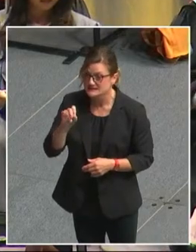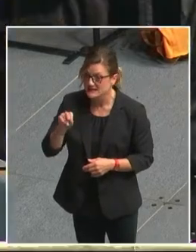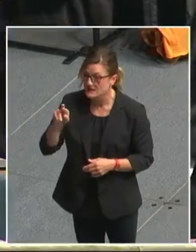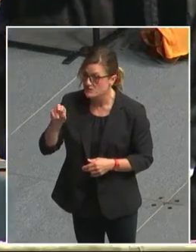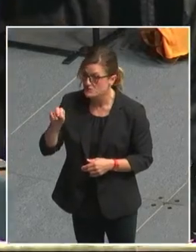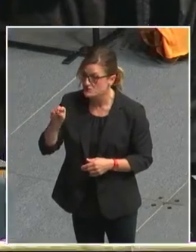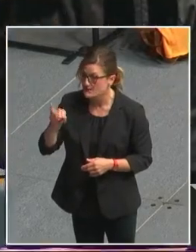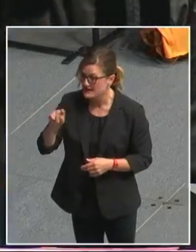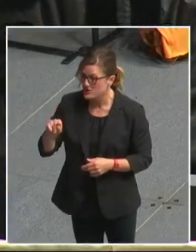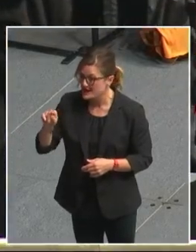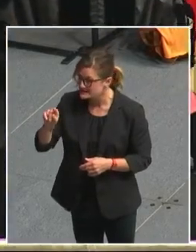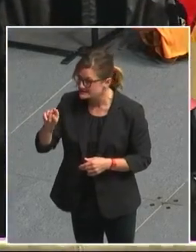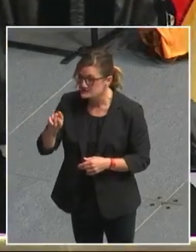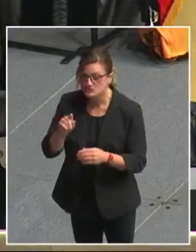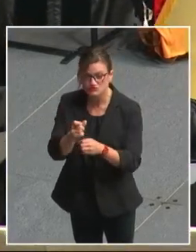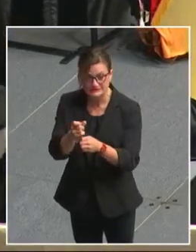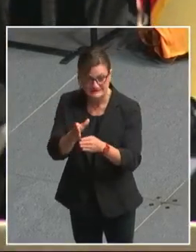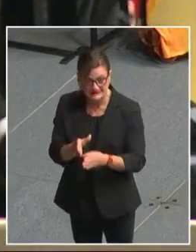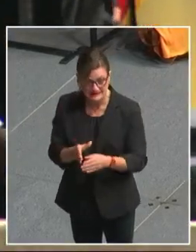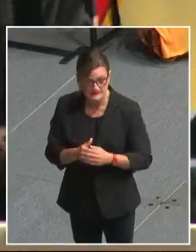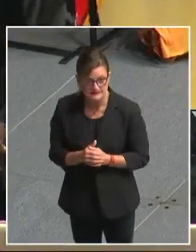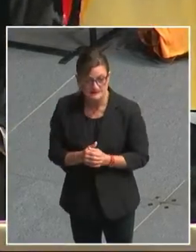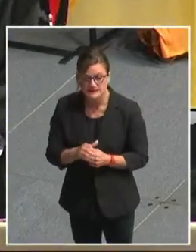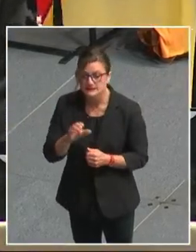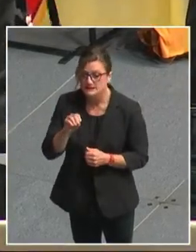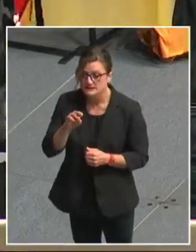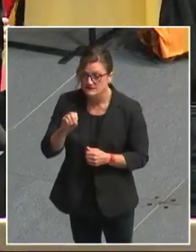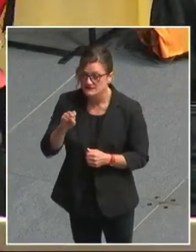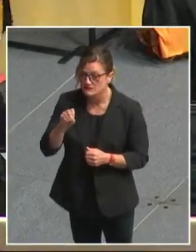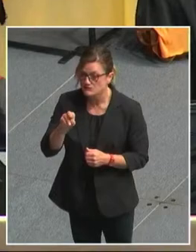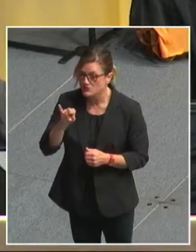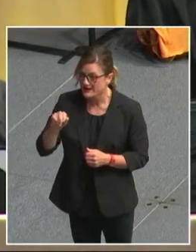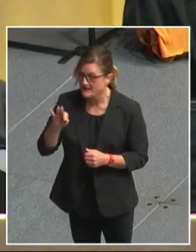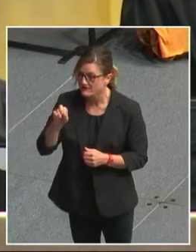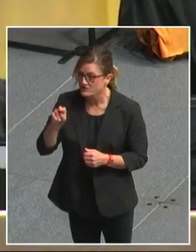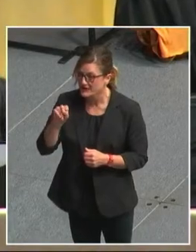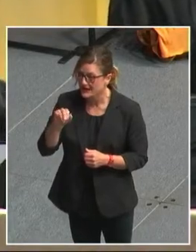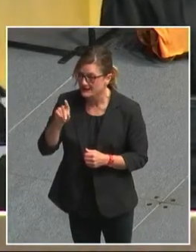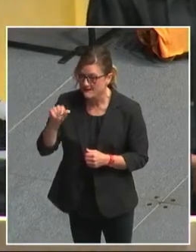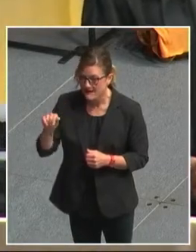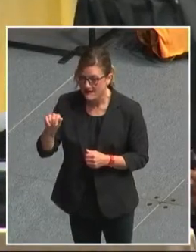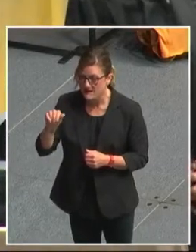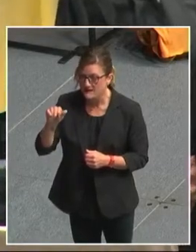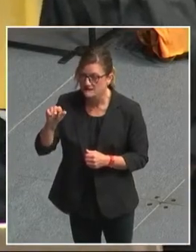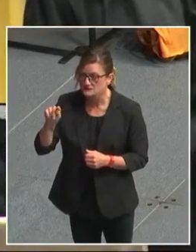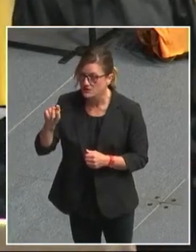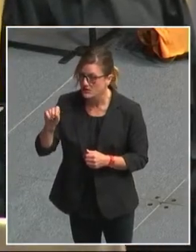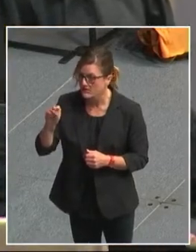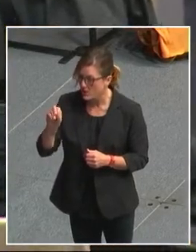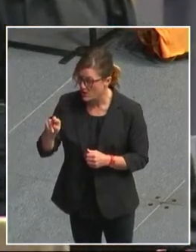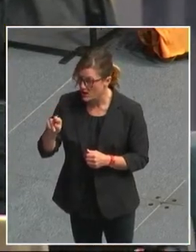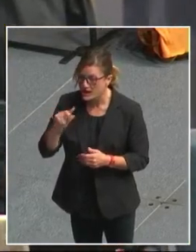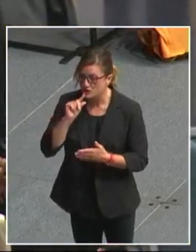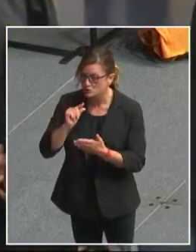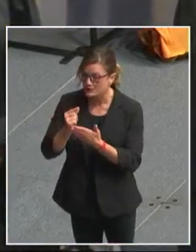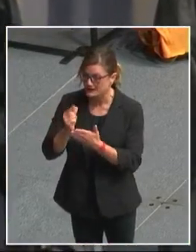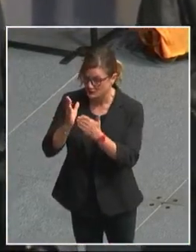Ramirez, trustee. Ms. Maria Fernanda Moreno Tovar, graduate.